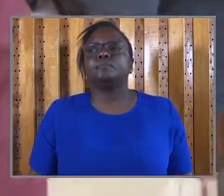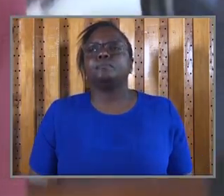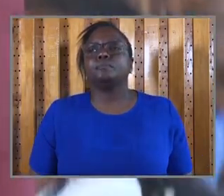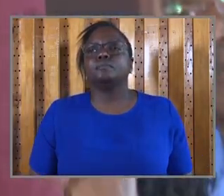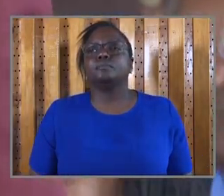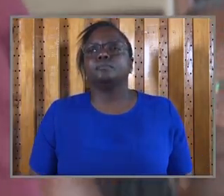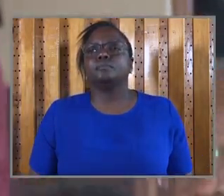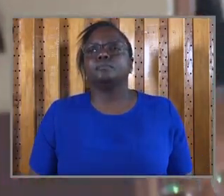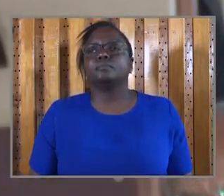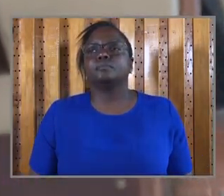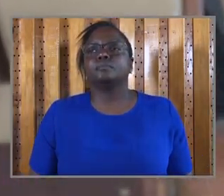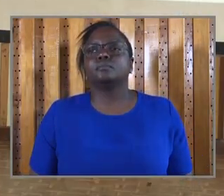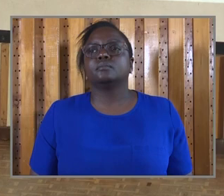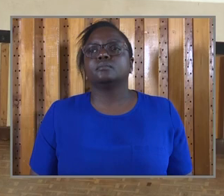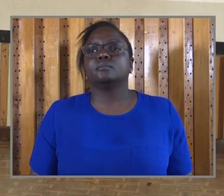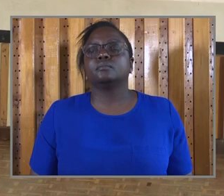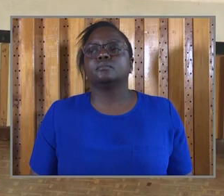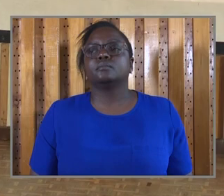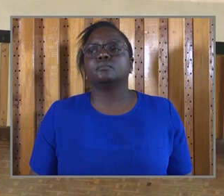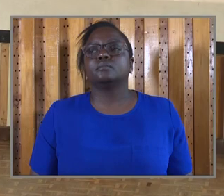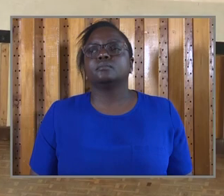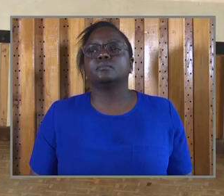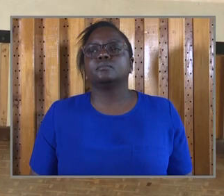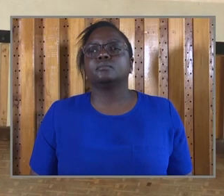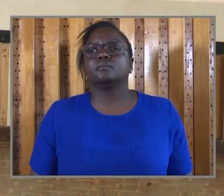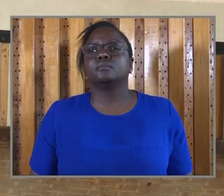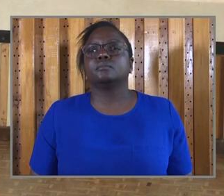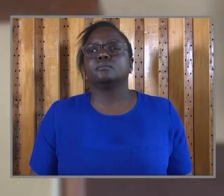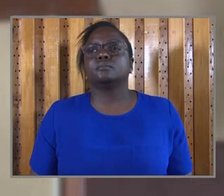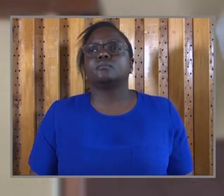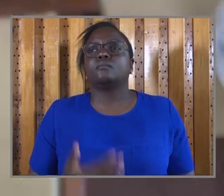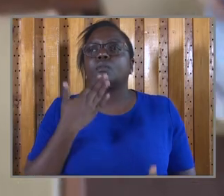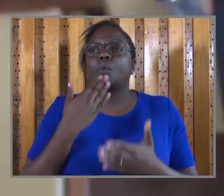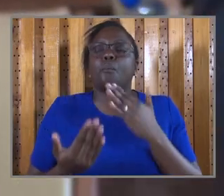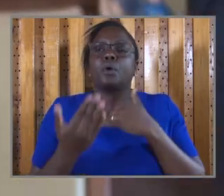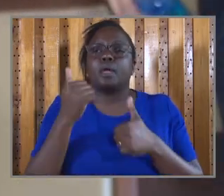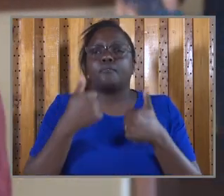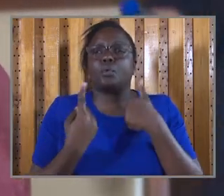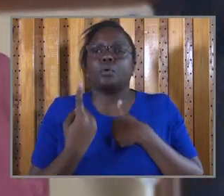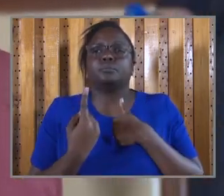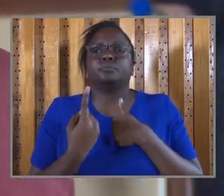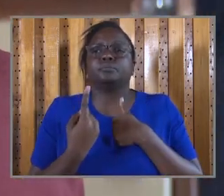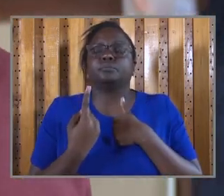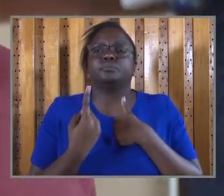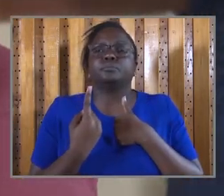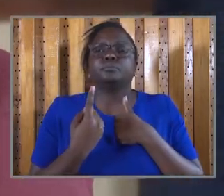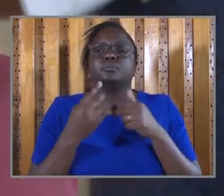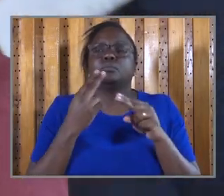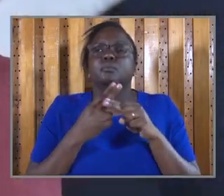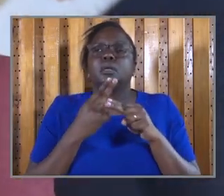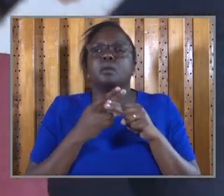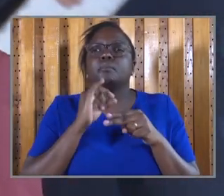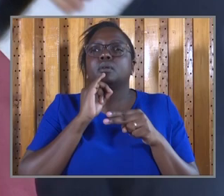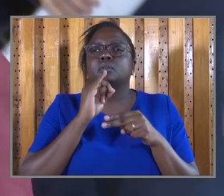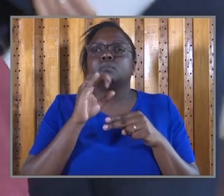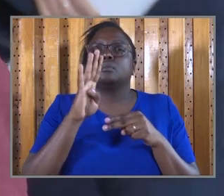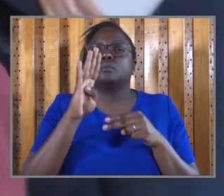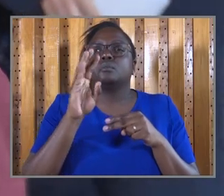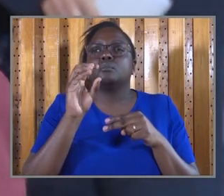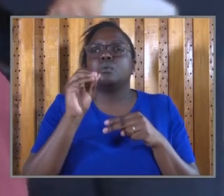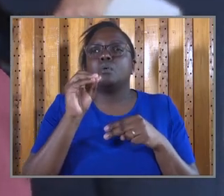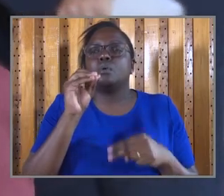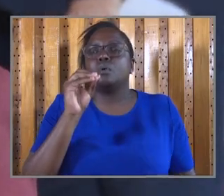Next. All protocols observed. Good morning, everybody. My name is Boaz